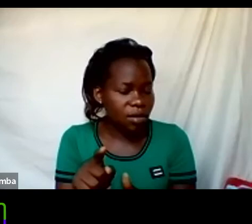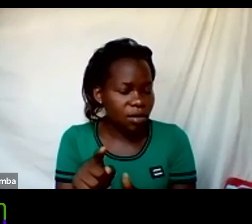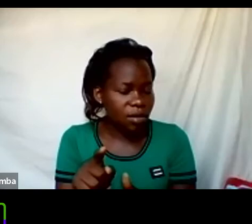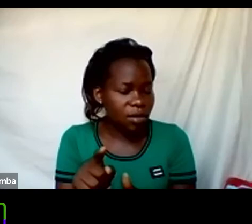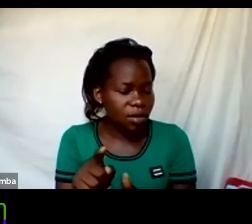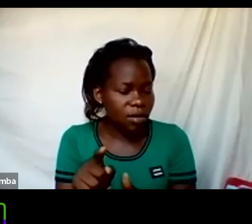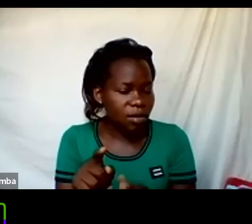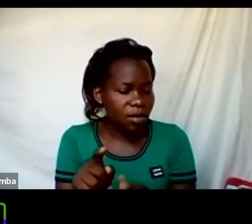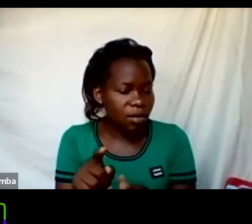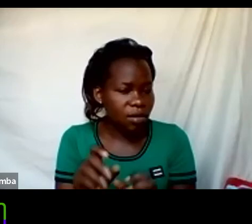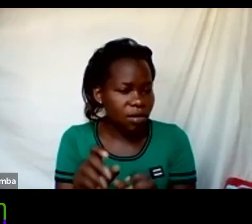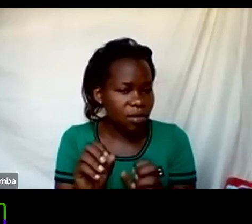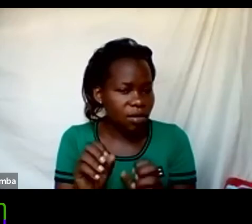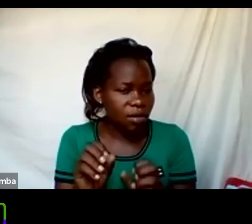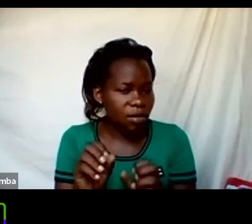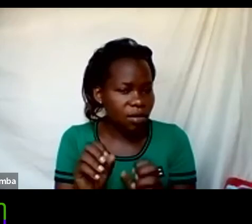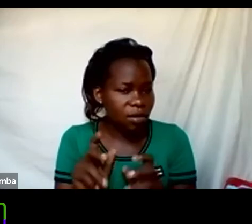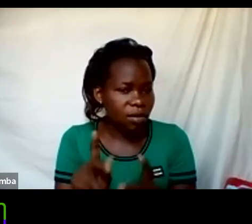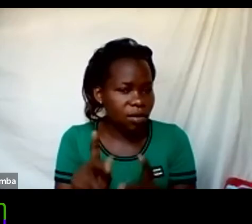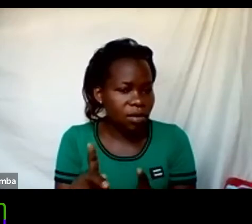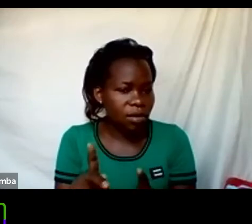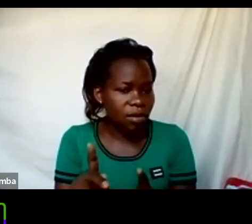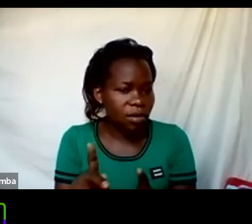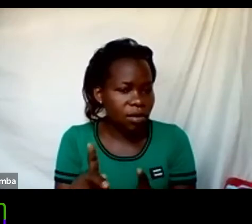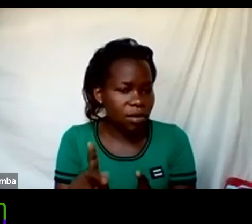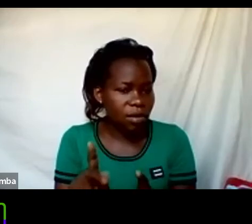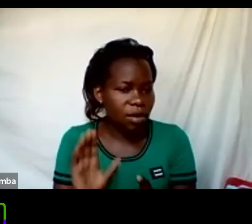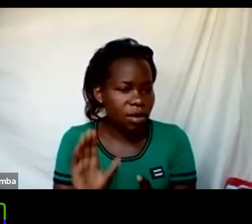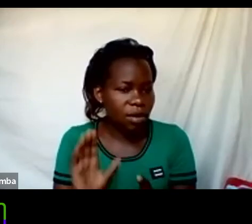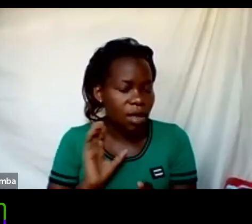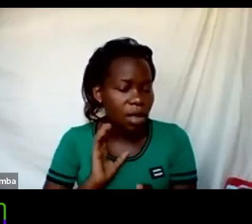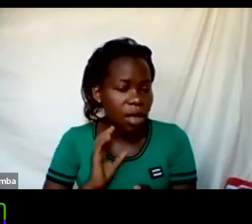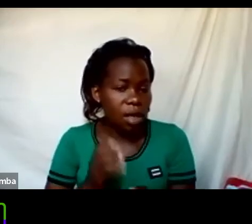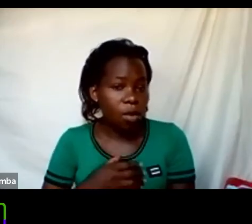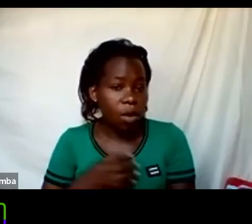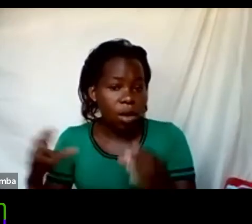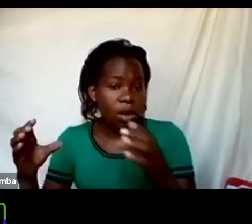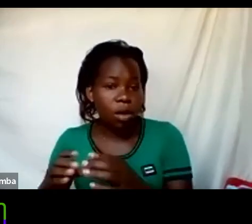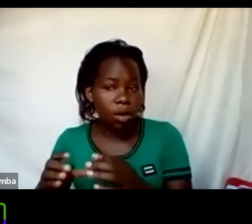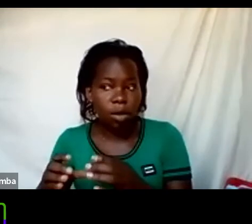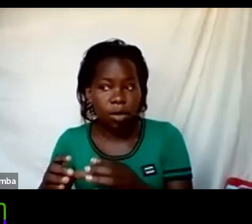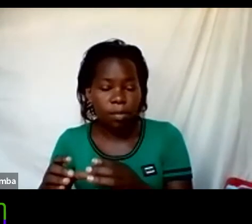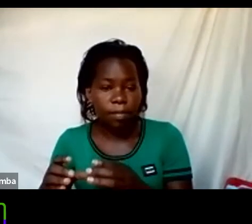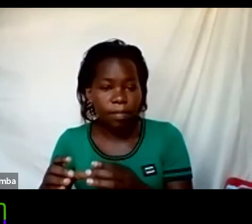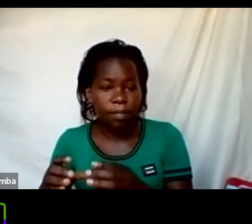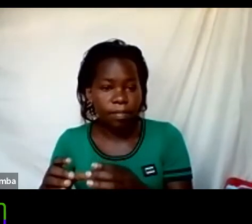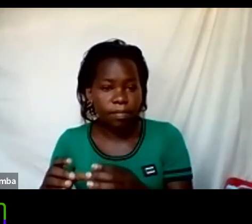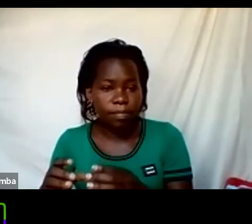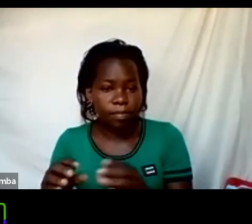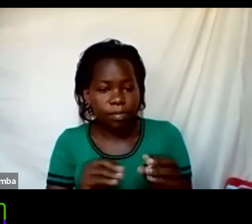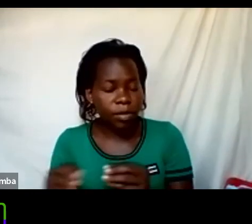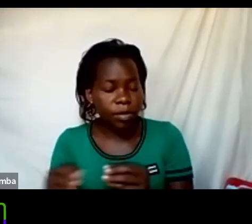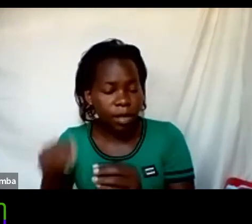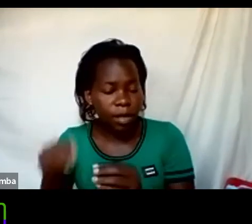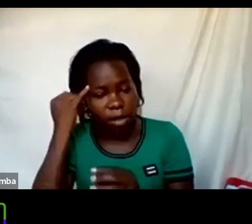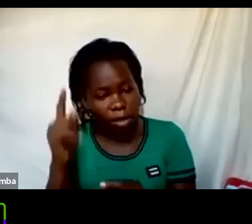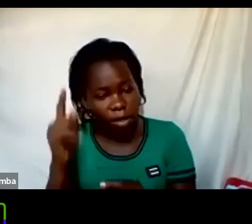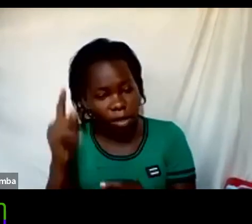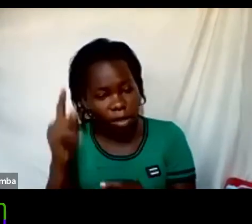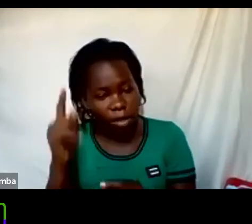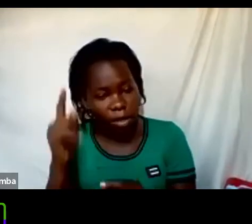doing toilets so that soundproof toilets, if I might remember. That's just an idea. So now we want to take it to the next